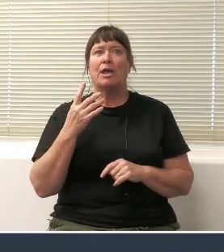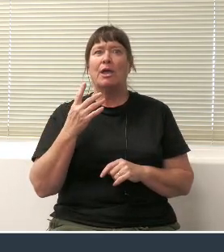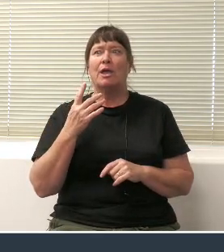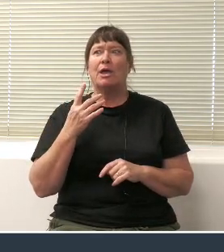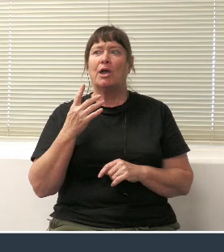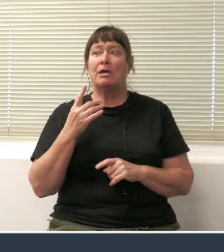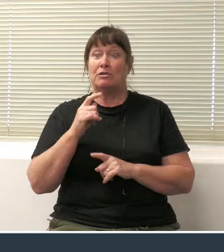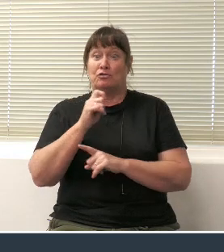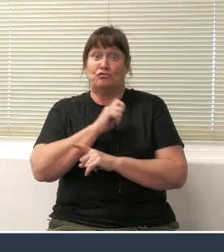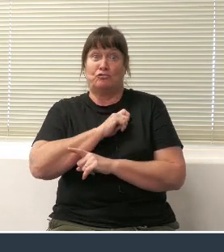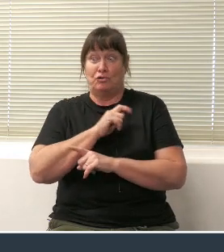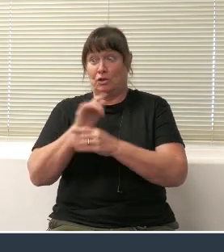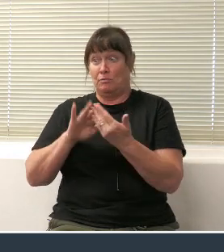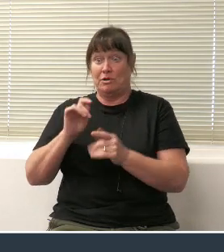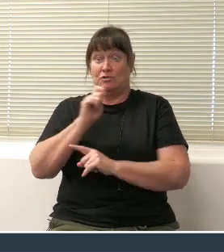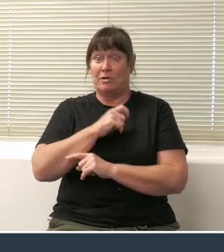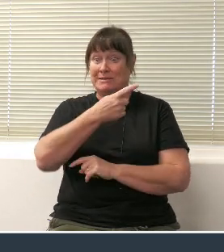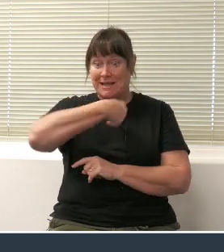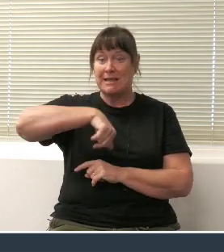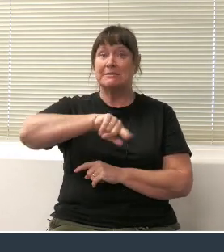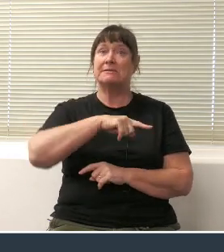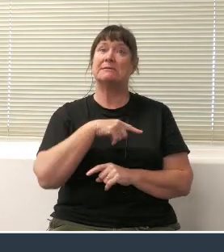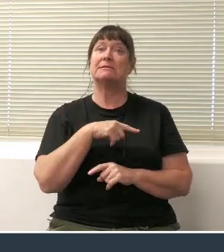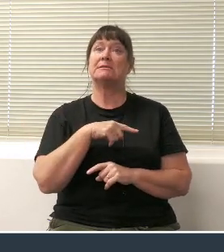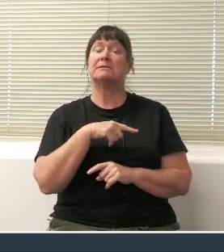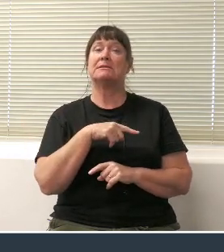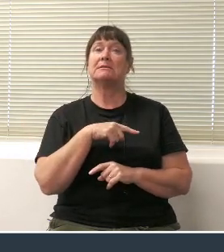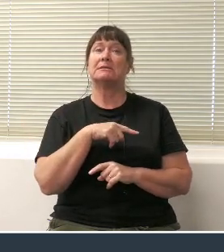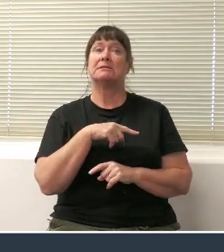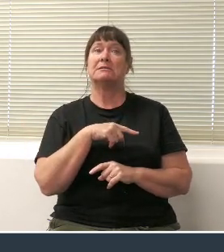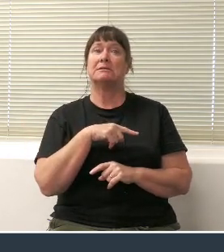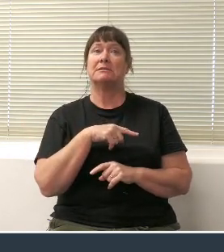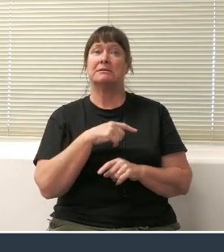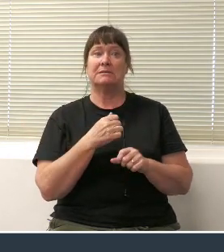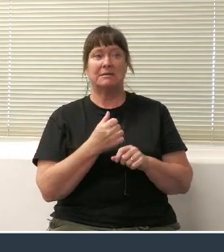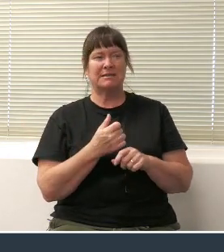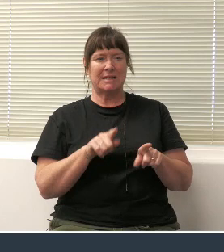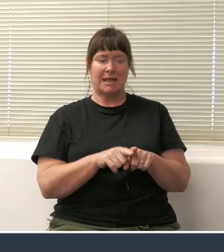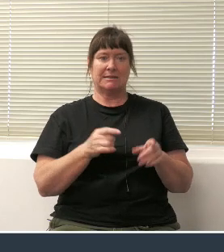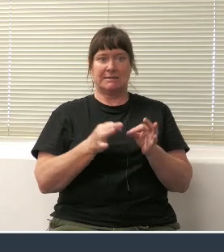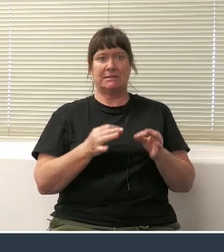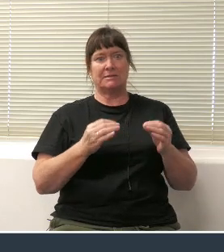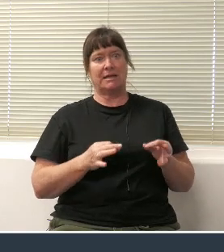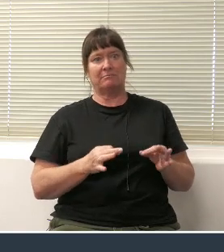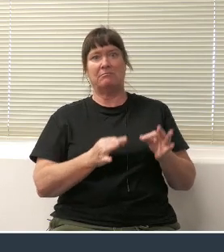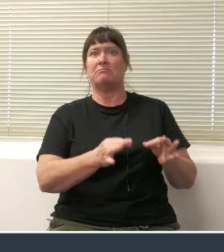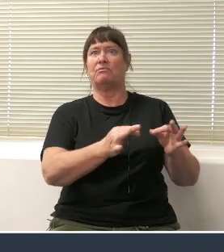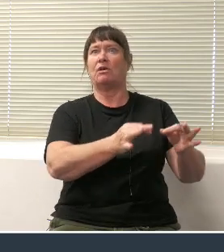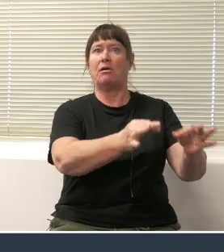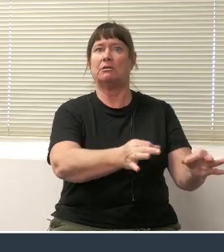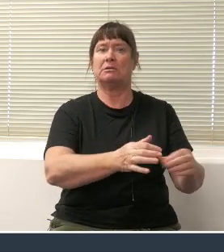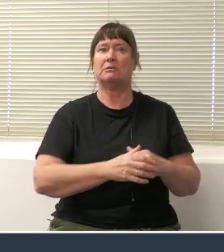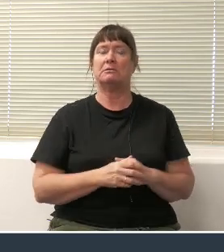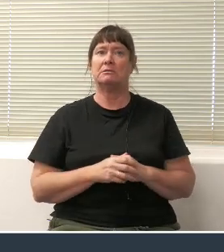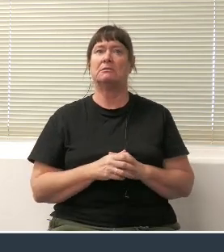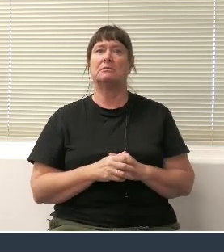community as yet to be moving decisions further away. I would have